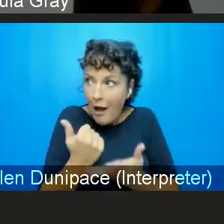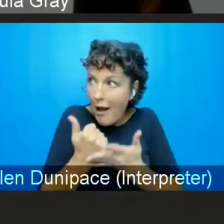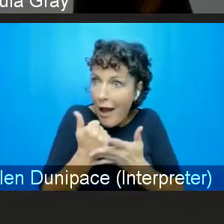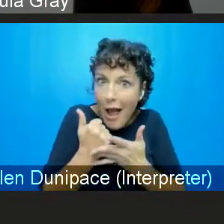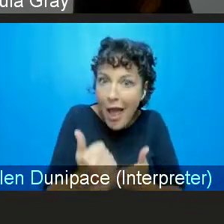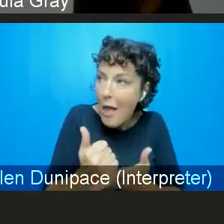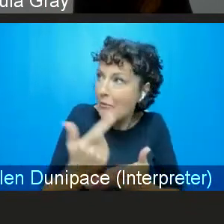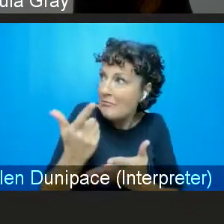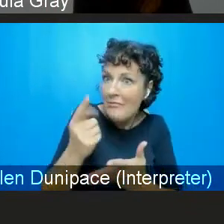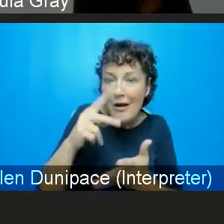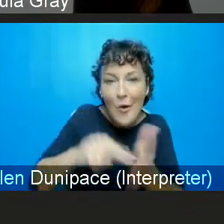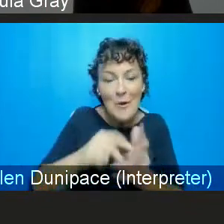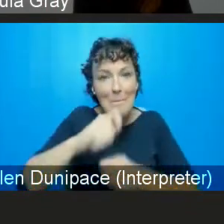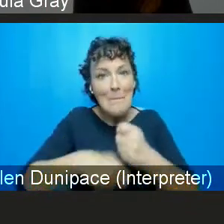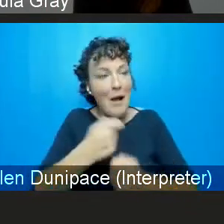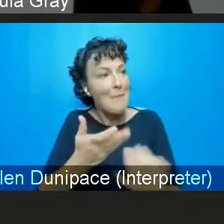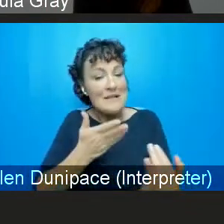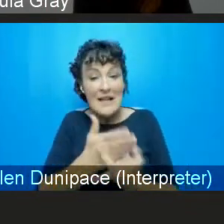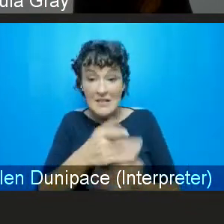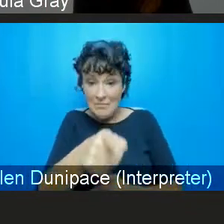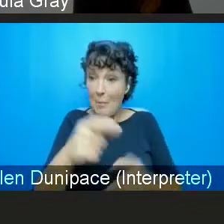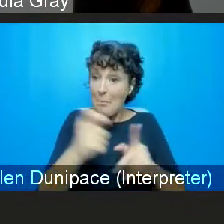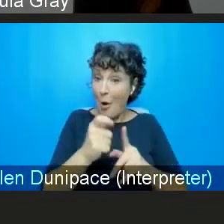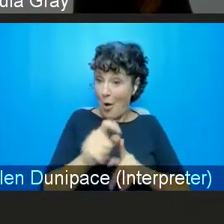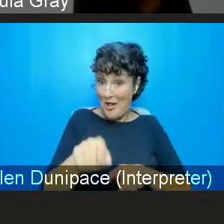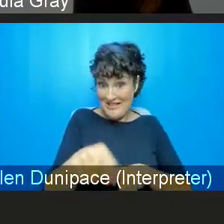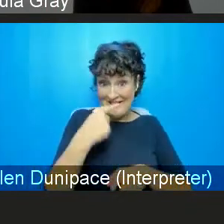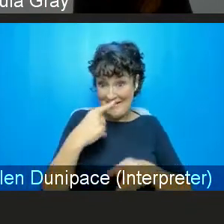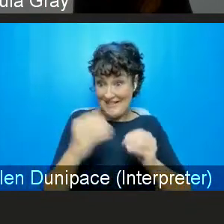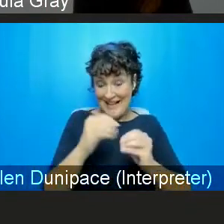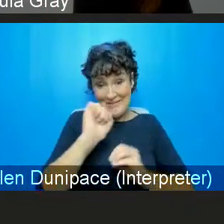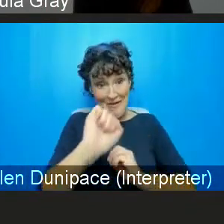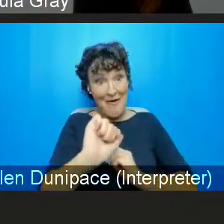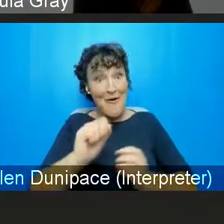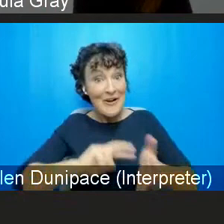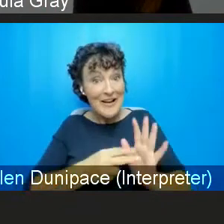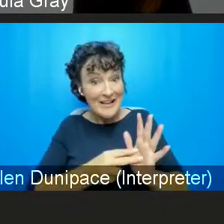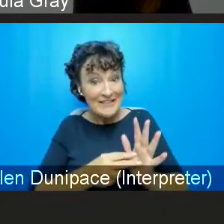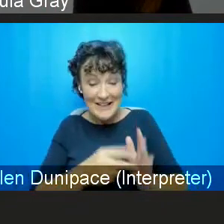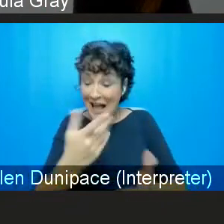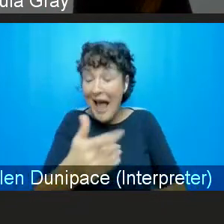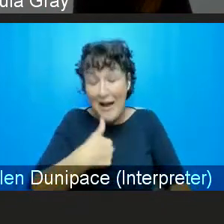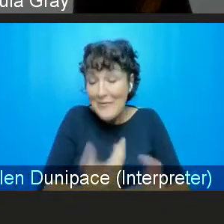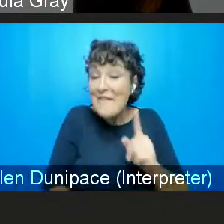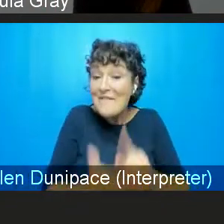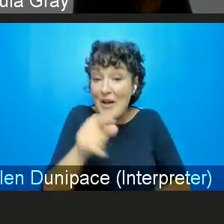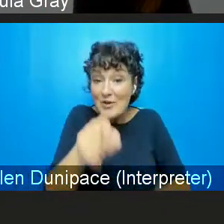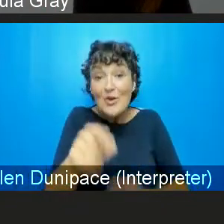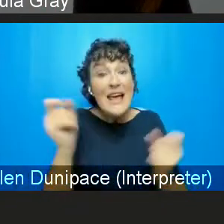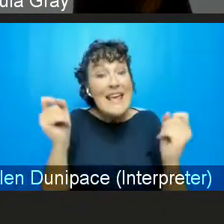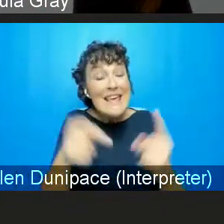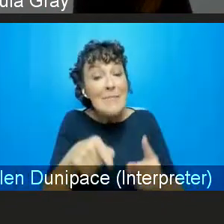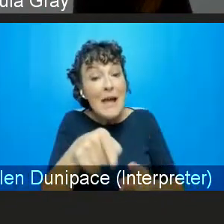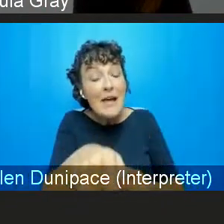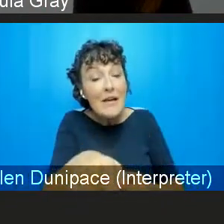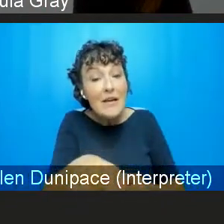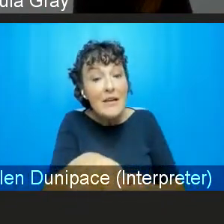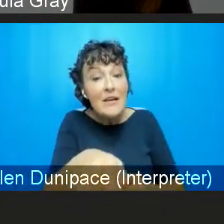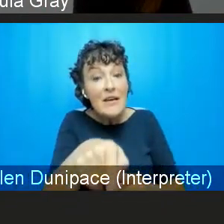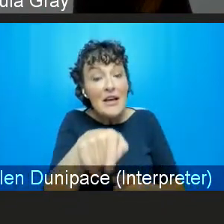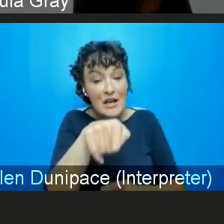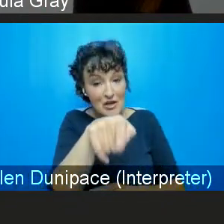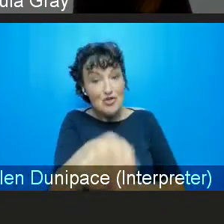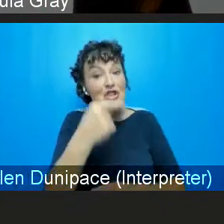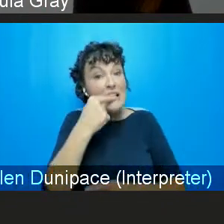accessible. Paula began to allude to it, and we try and encourage it, even in our emails. Change your emails to, what is it, sans serif font